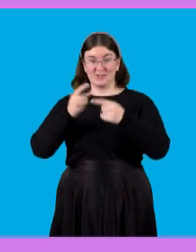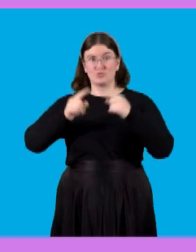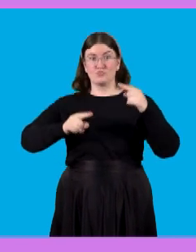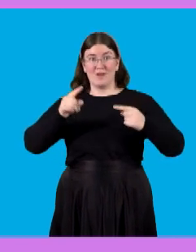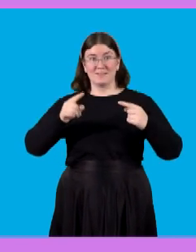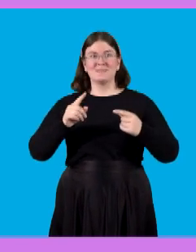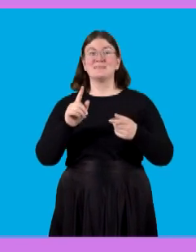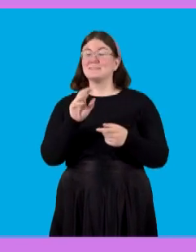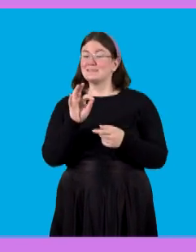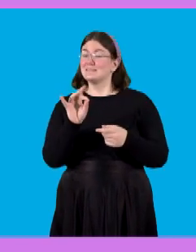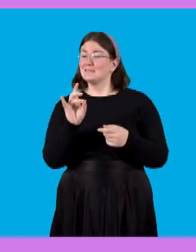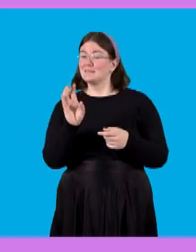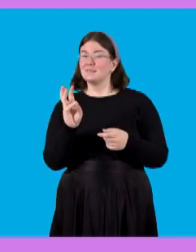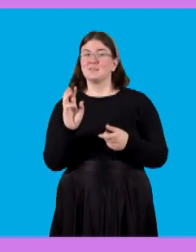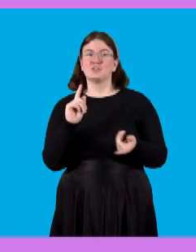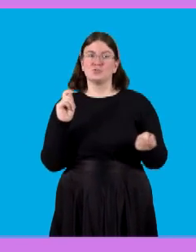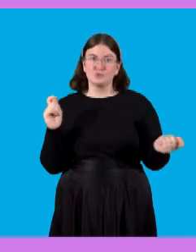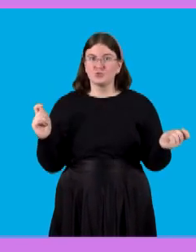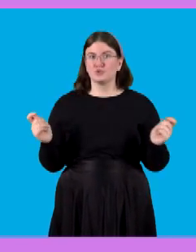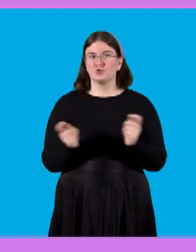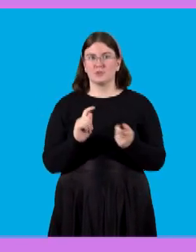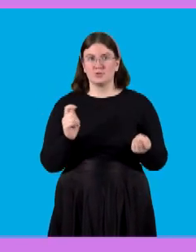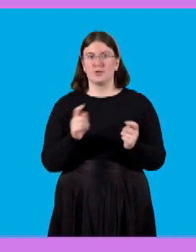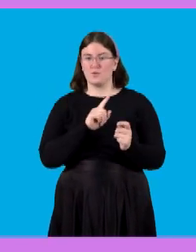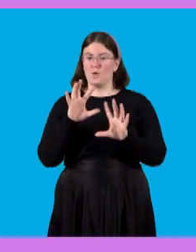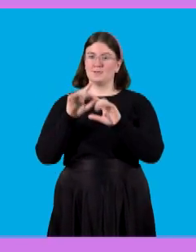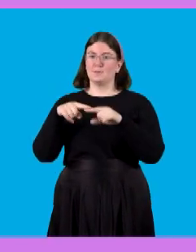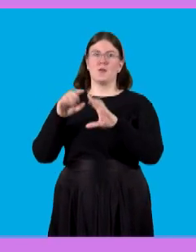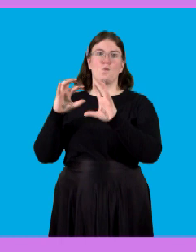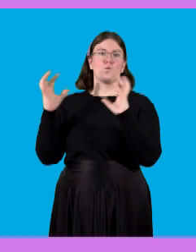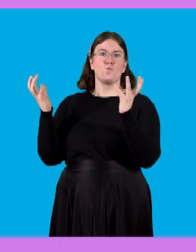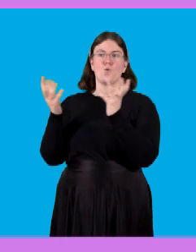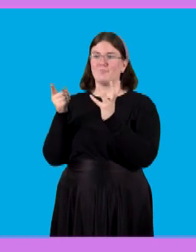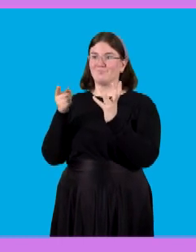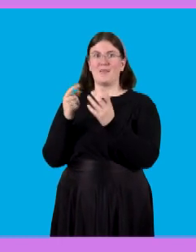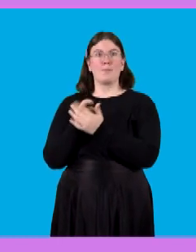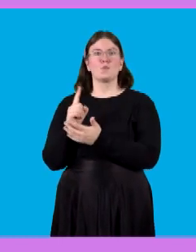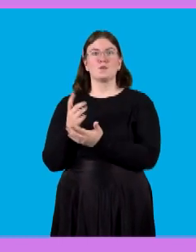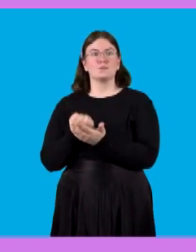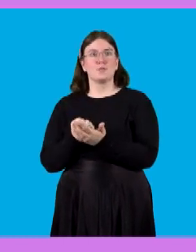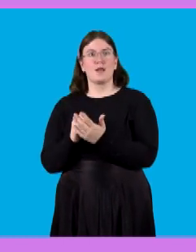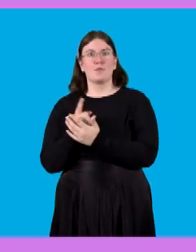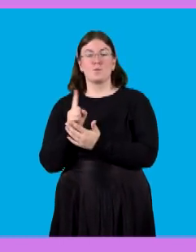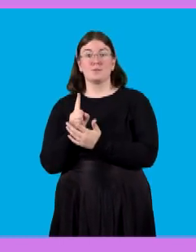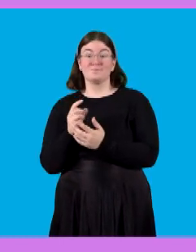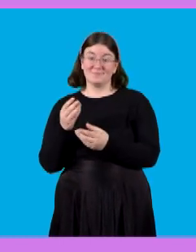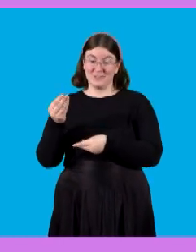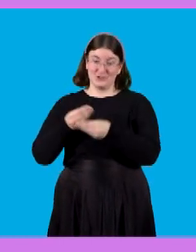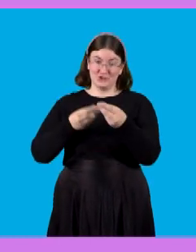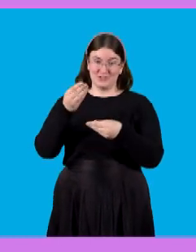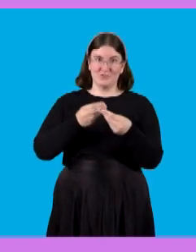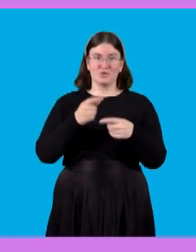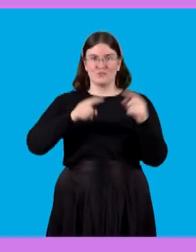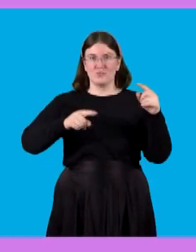right? That we call the market trends. Then an exchange rate is used when countries trade. Okay, so now we at